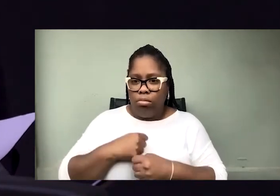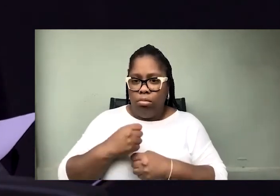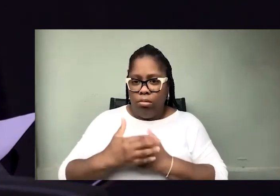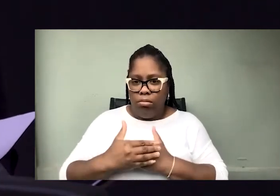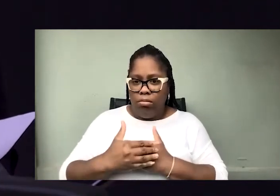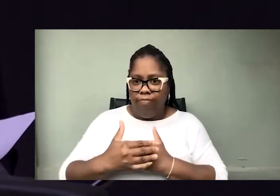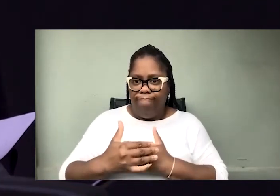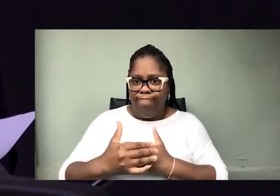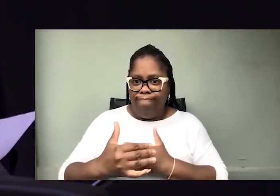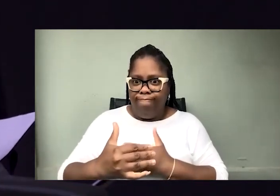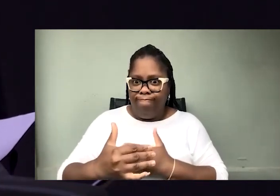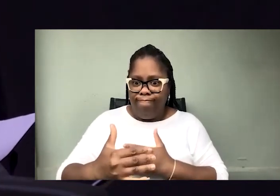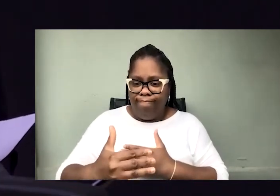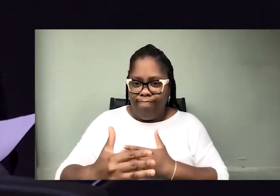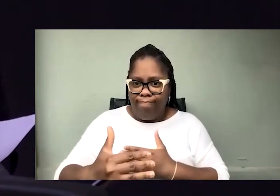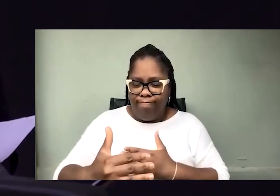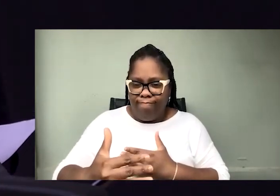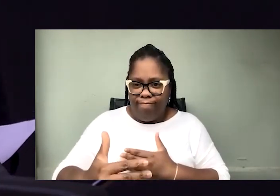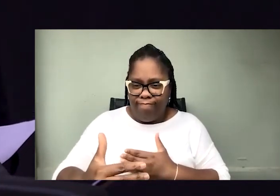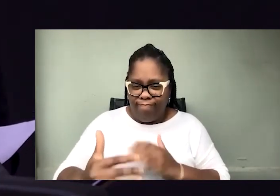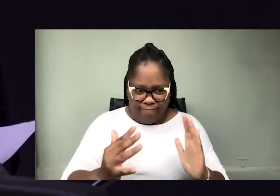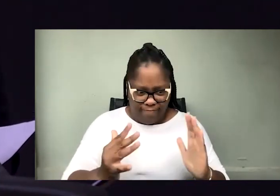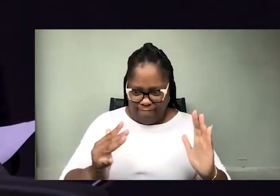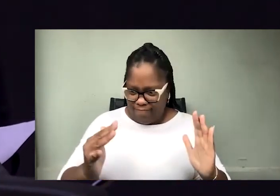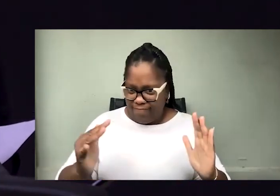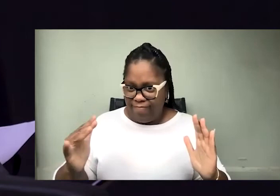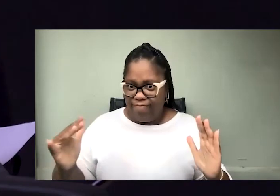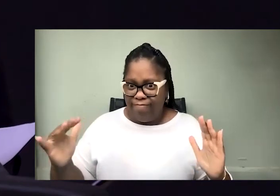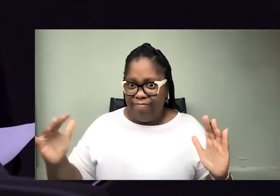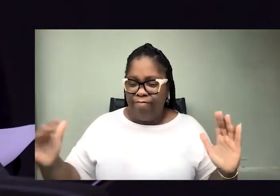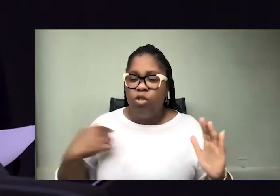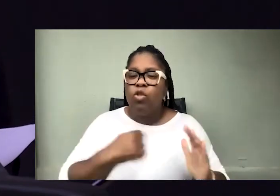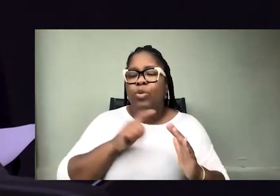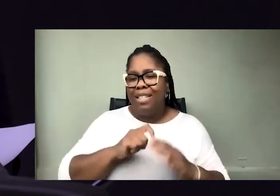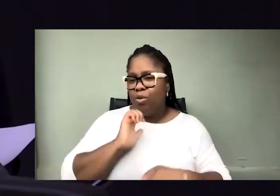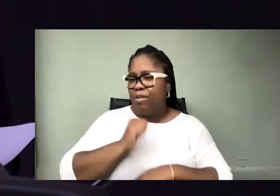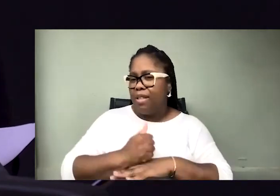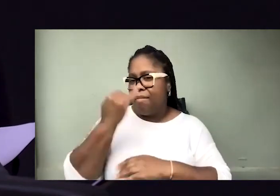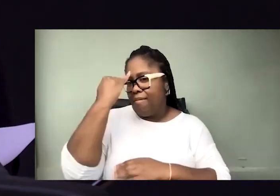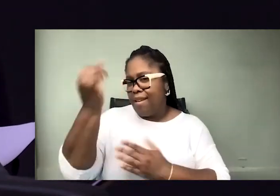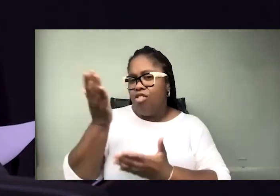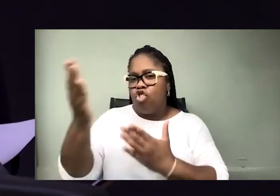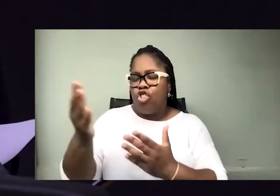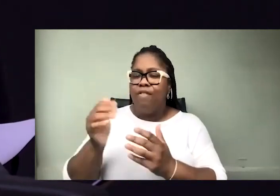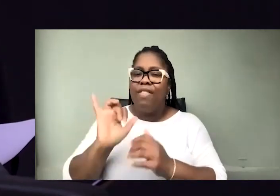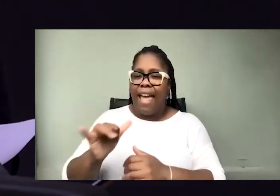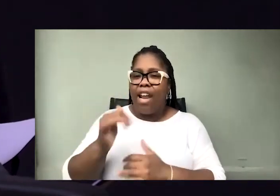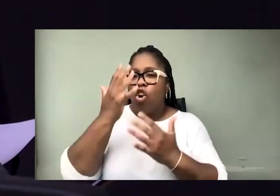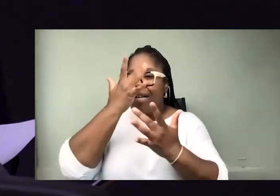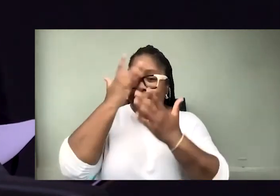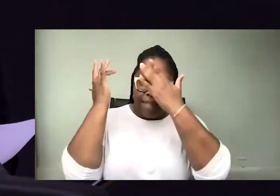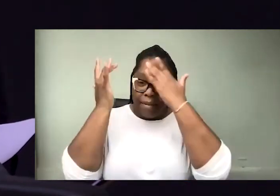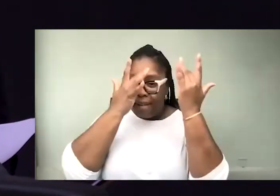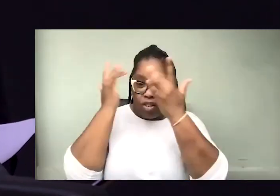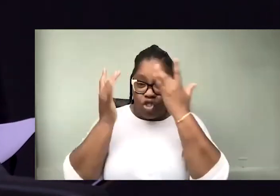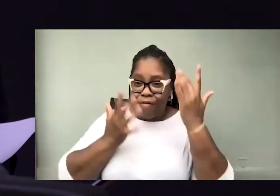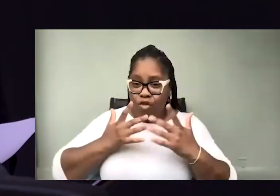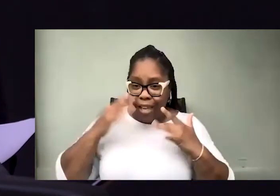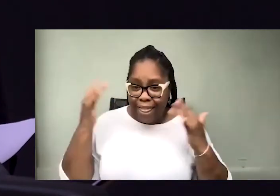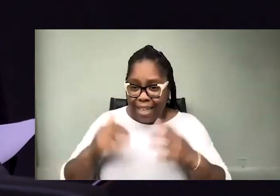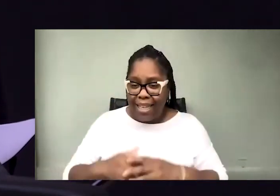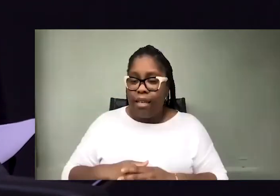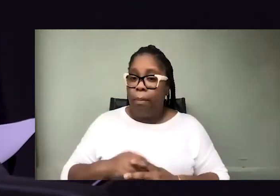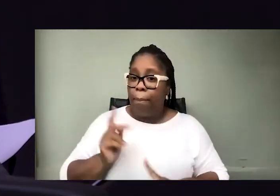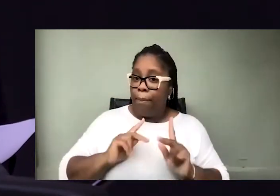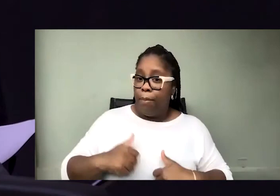need to consider initiatives that are dementia-friendly models, because unfortunately, as people live longer, the